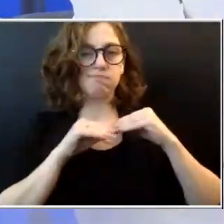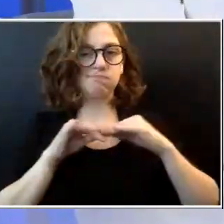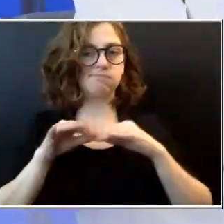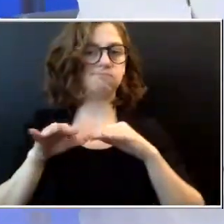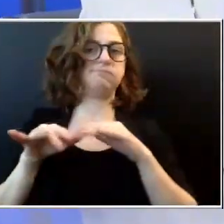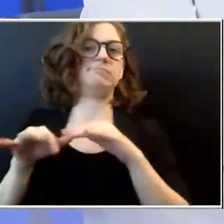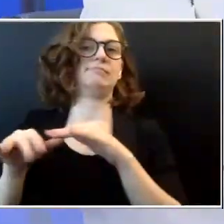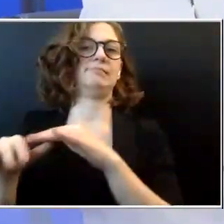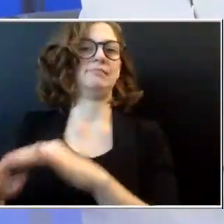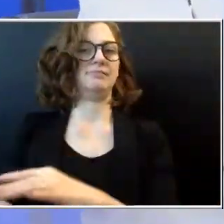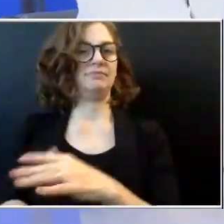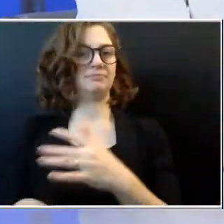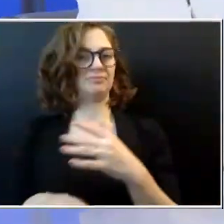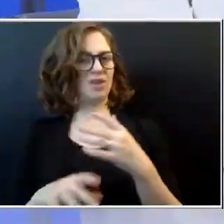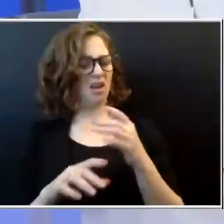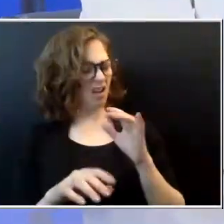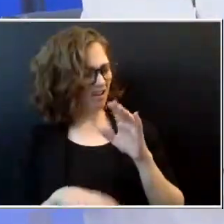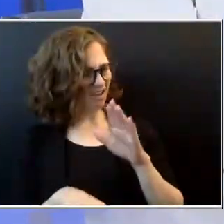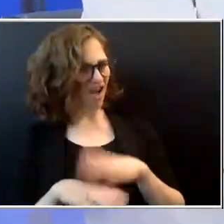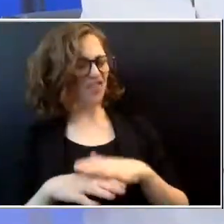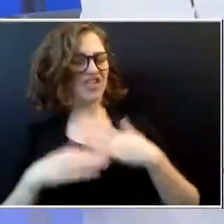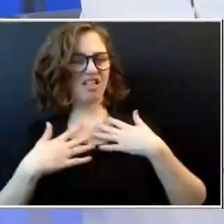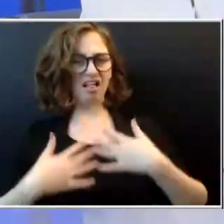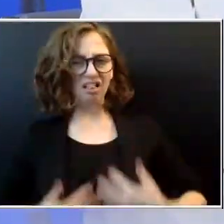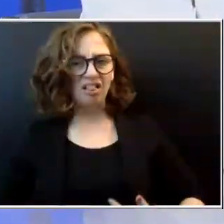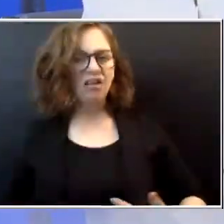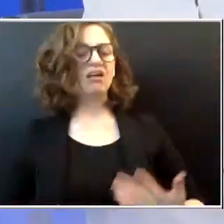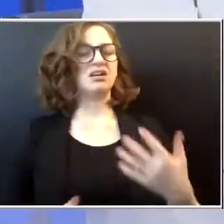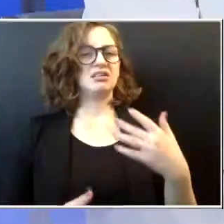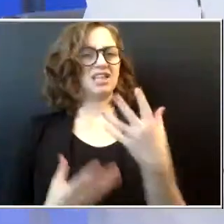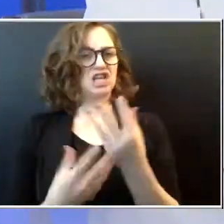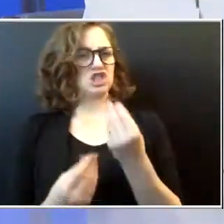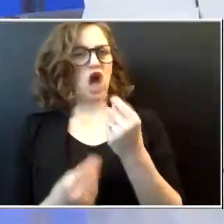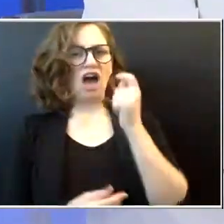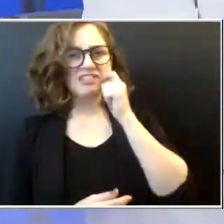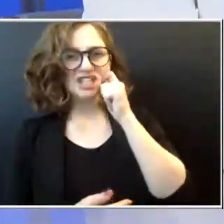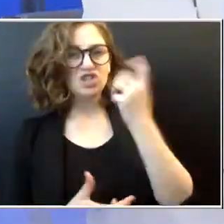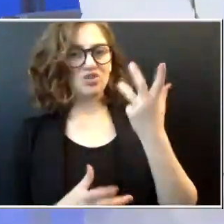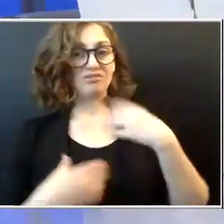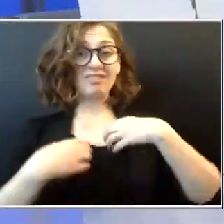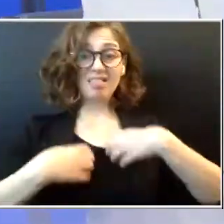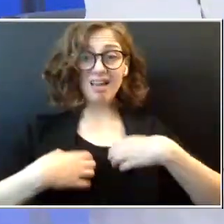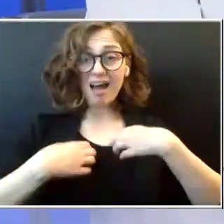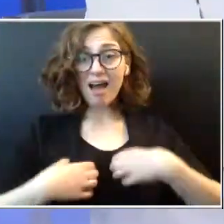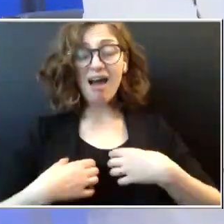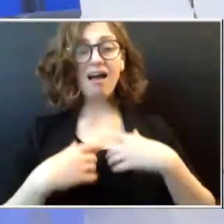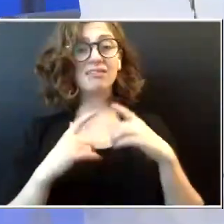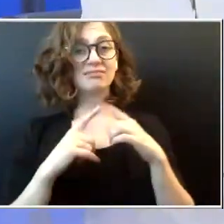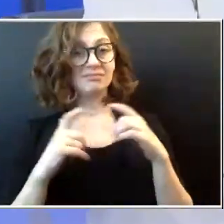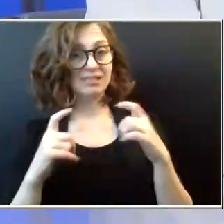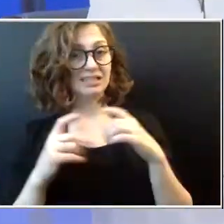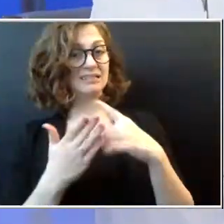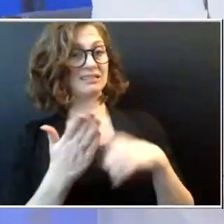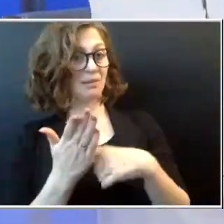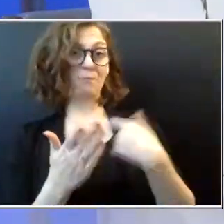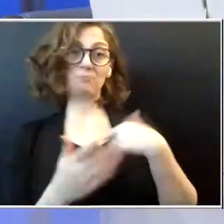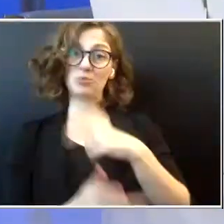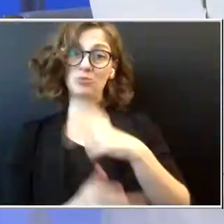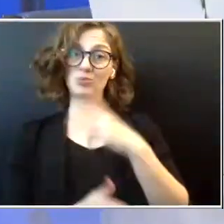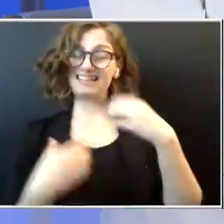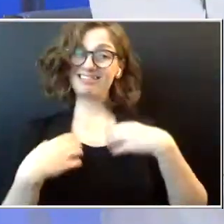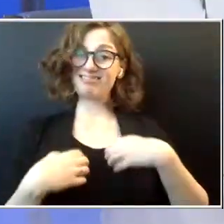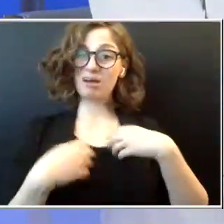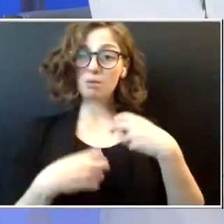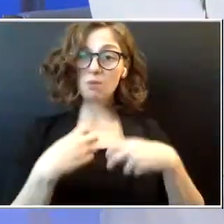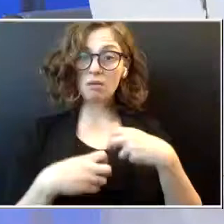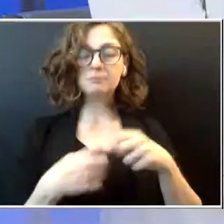all the soft tissue around it, into your abdomen, into your lungs, because I know that sometimes you do this, we see a lot of lung problems. We do see some of this too. But